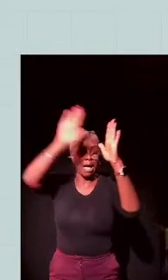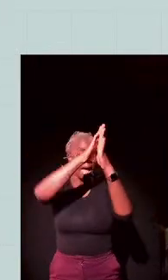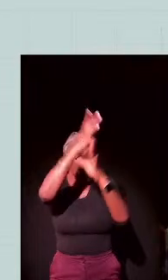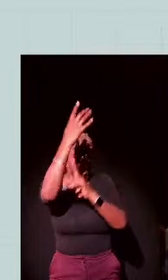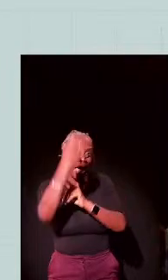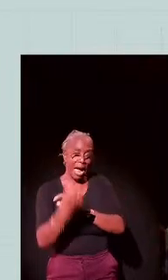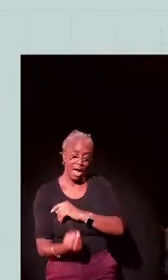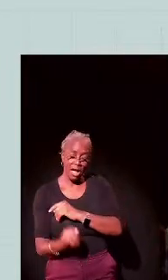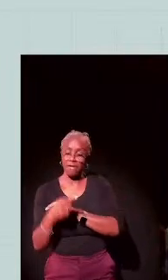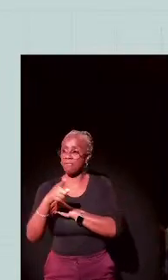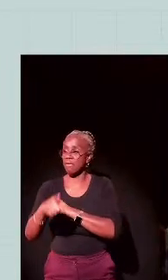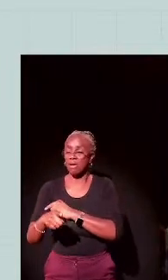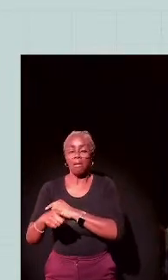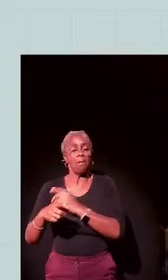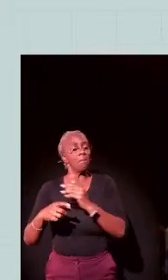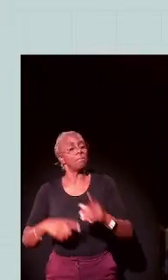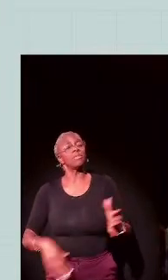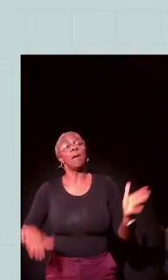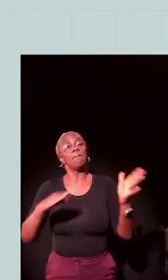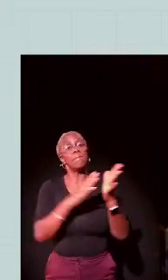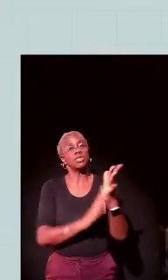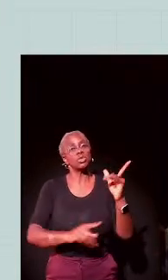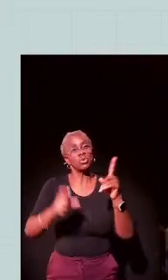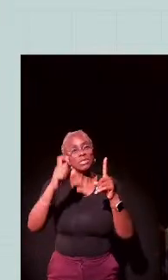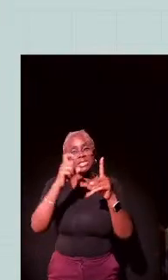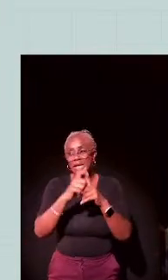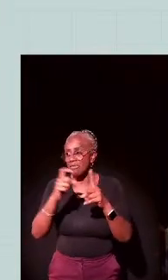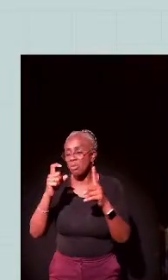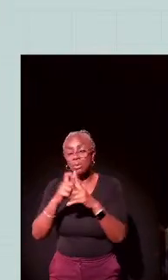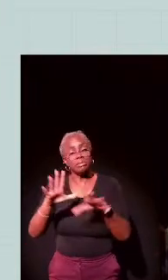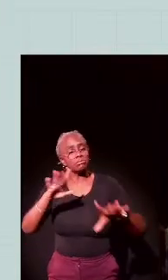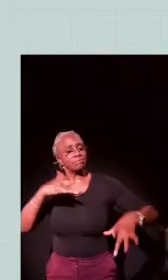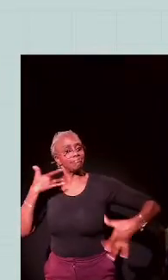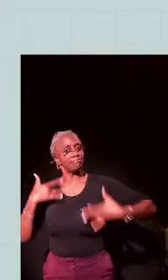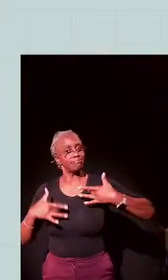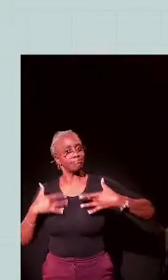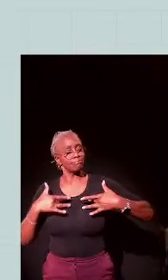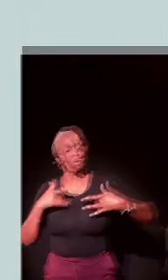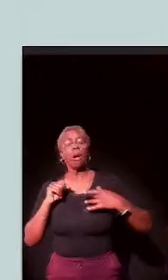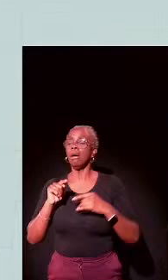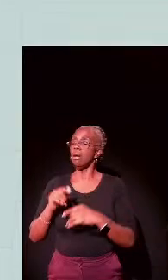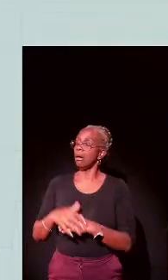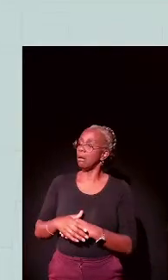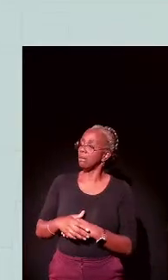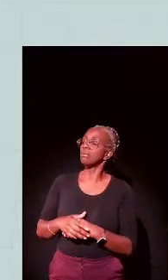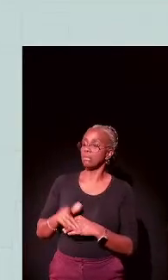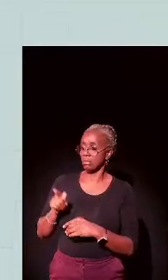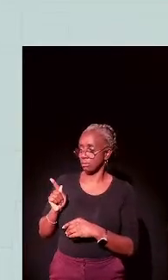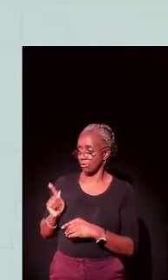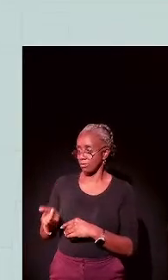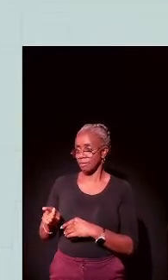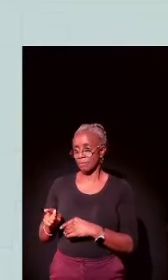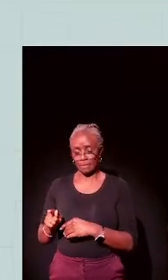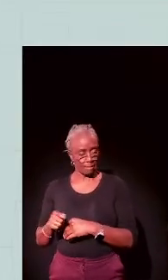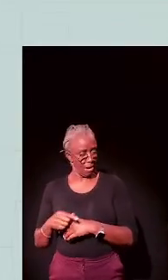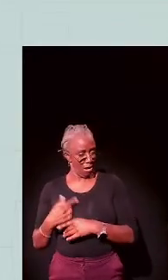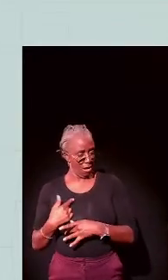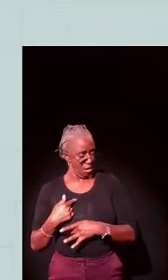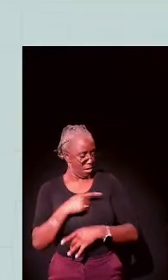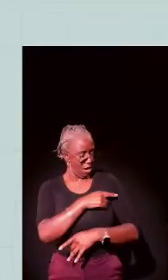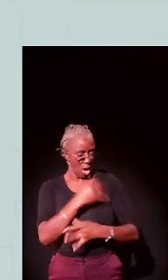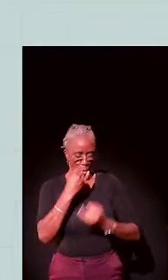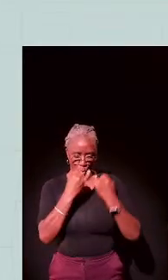But yeah, why muscle dystrophy was particularly interesting to me was, one, that with a muscle weakening